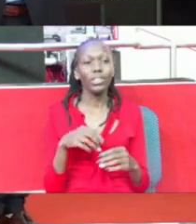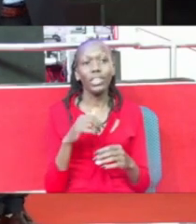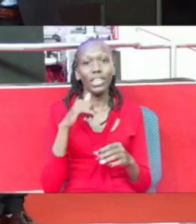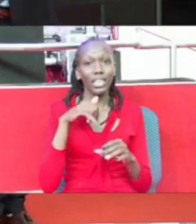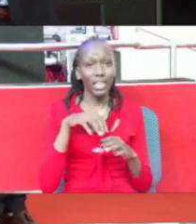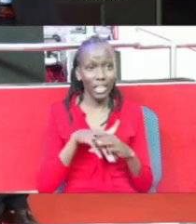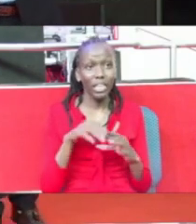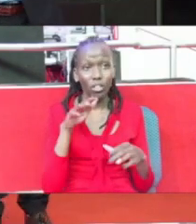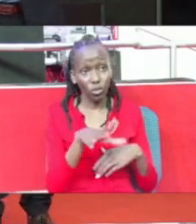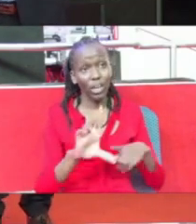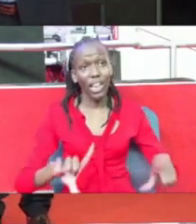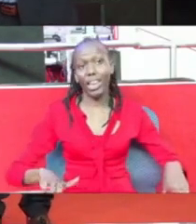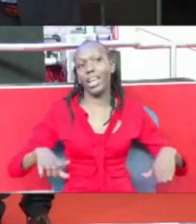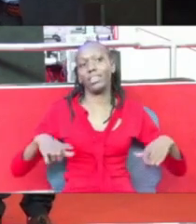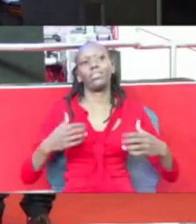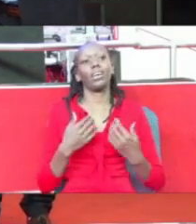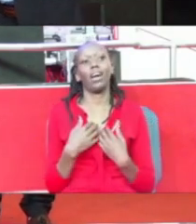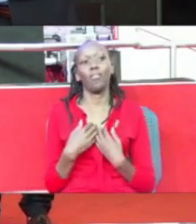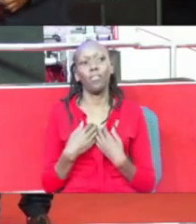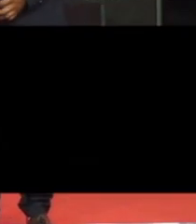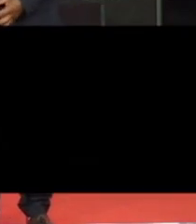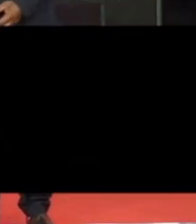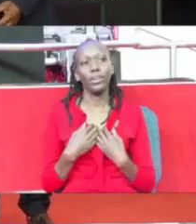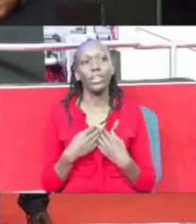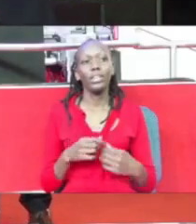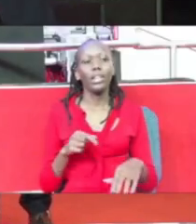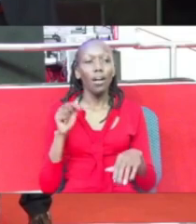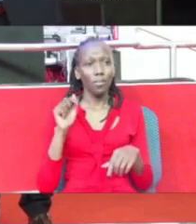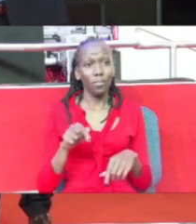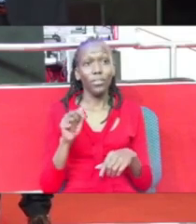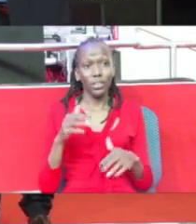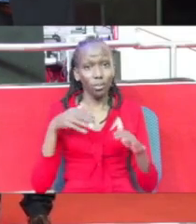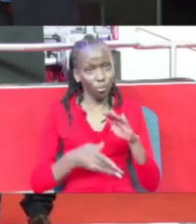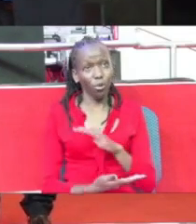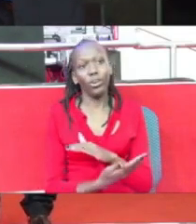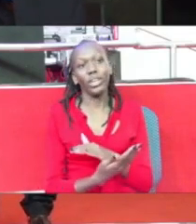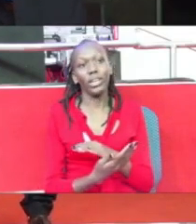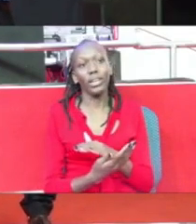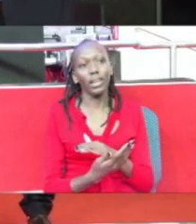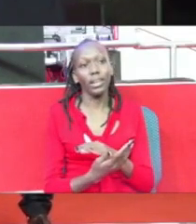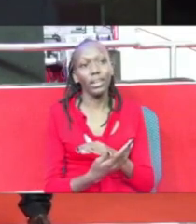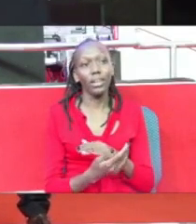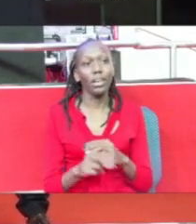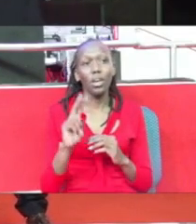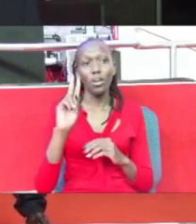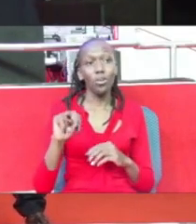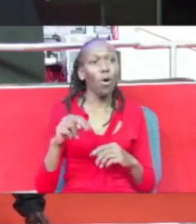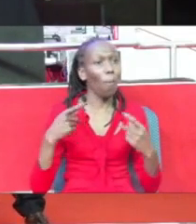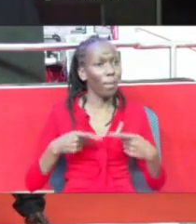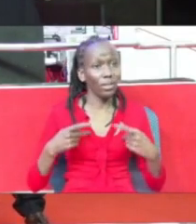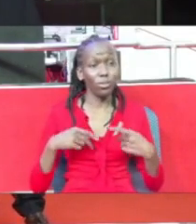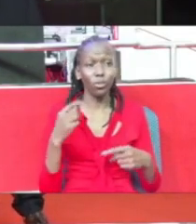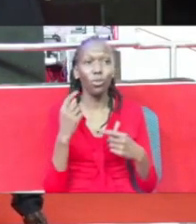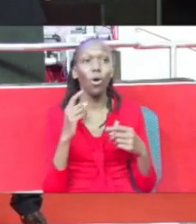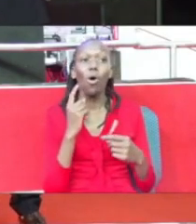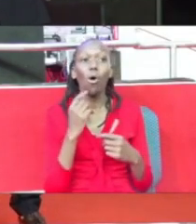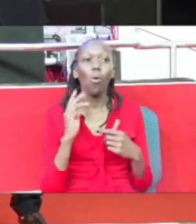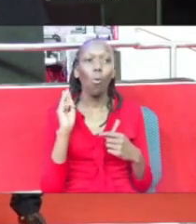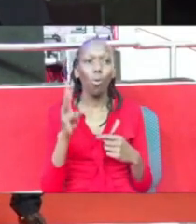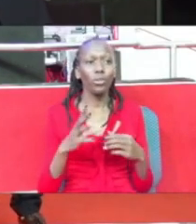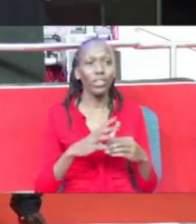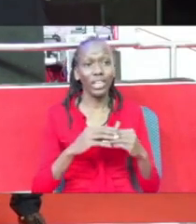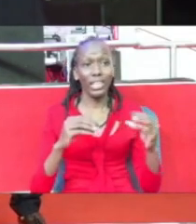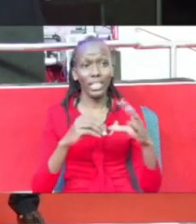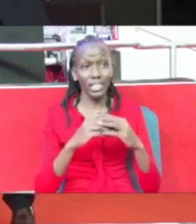nacho maishani? You know, one thing I'm convinced this morning. Jambo moja nashawishika sasa leo. Is that nobody was created by God. Ni kwamba